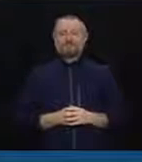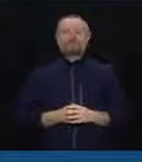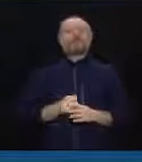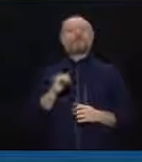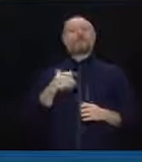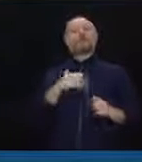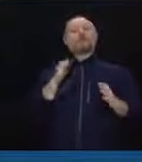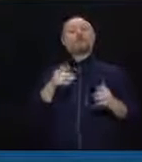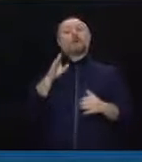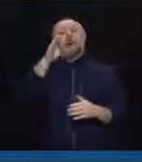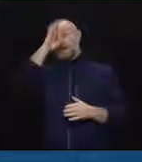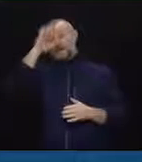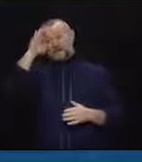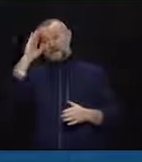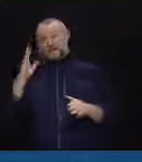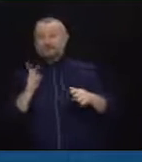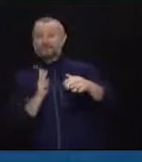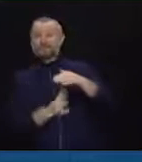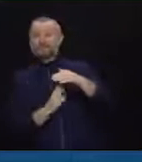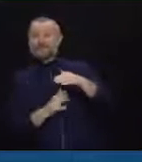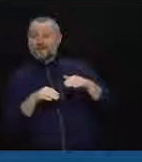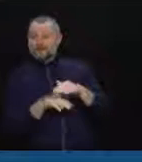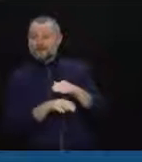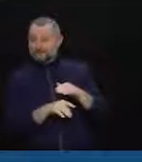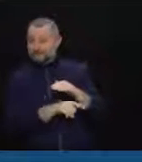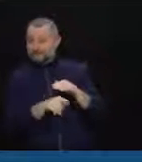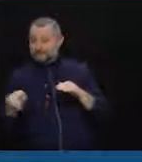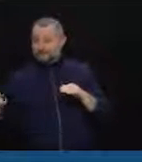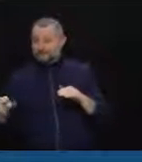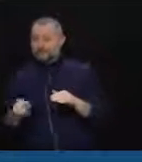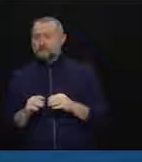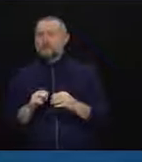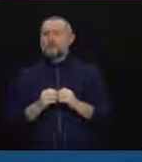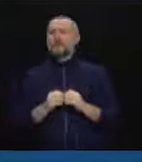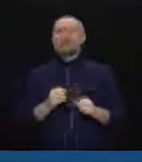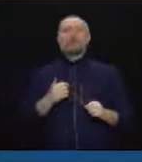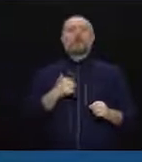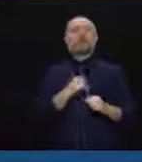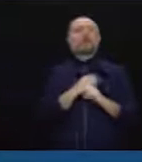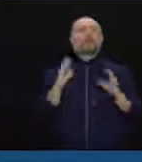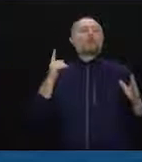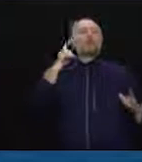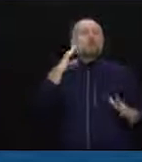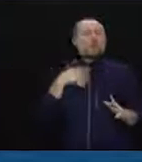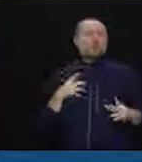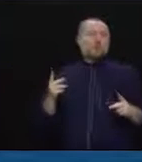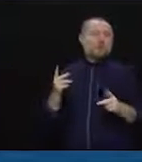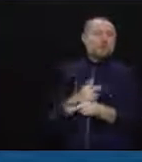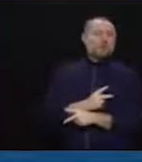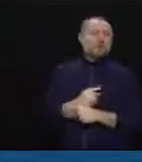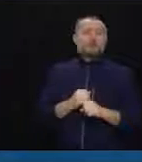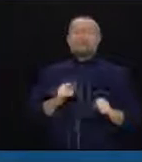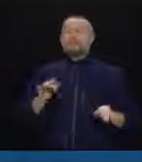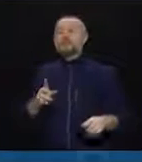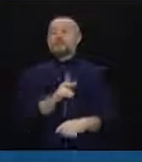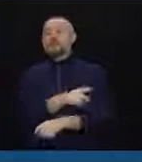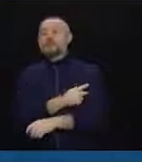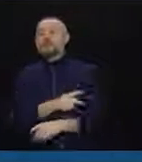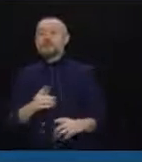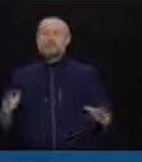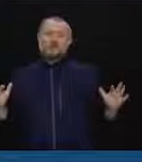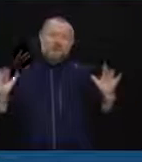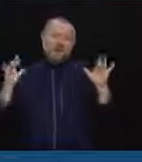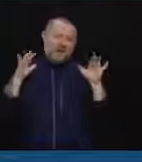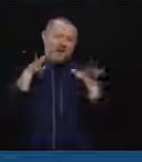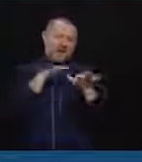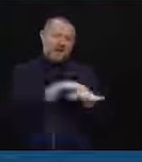My biggest nightmare was thinking that our hospitals could be so overrun with patients that we would not have the capacity to handle